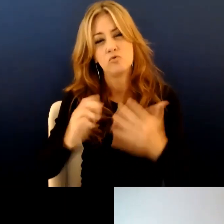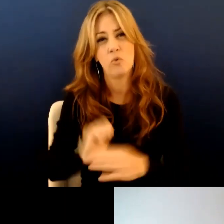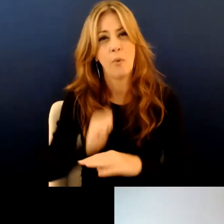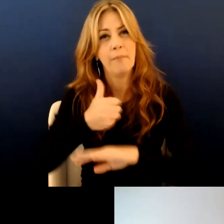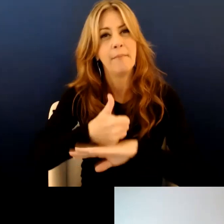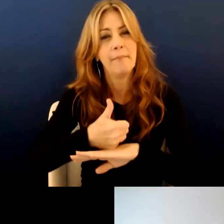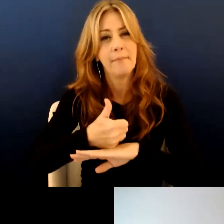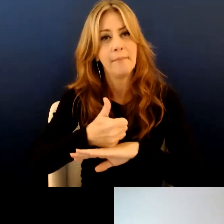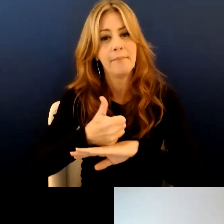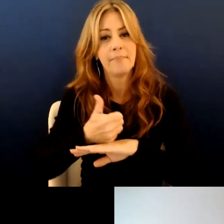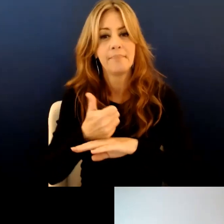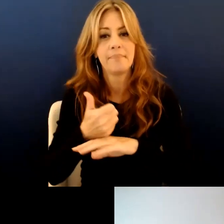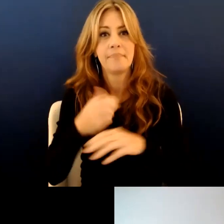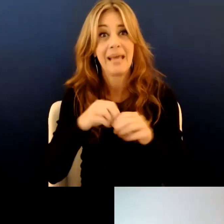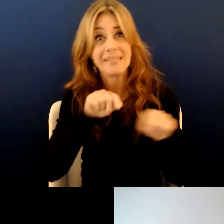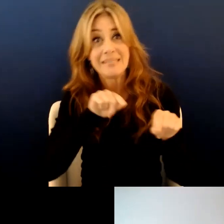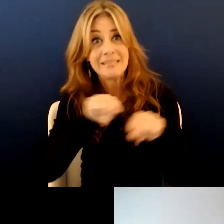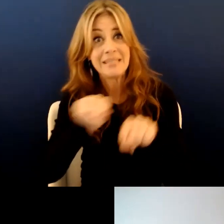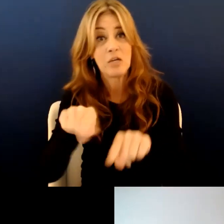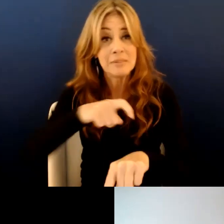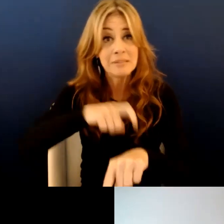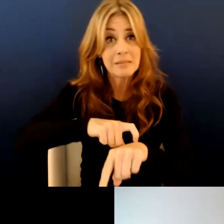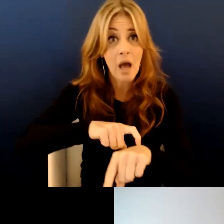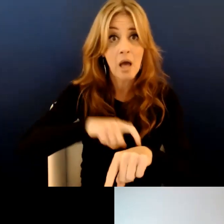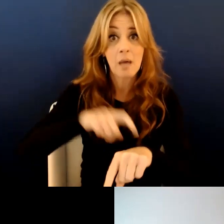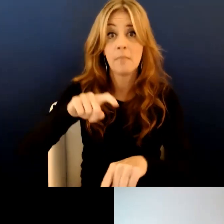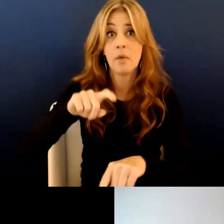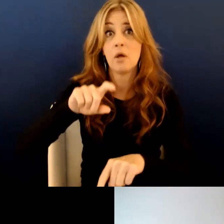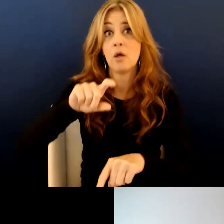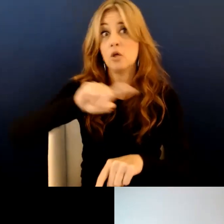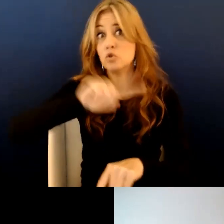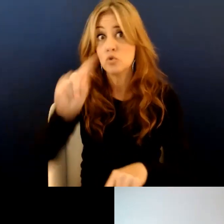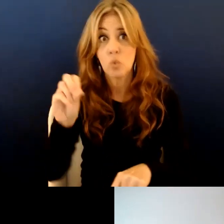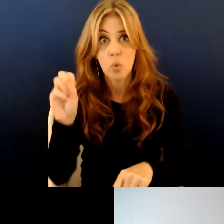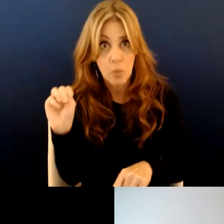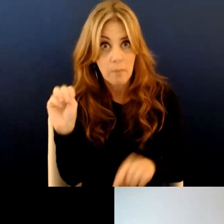in synchronous time, Zoom, or other kinds of